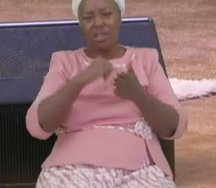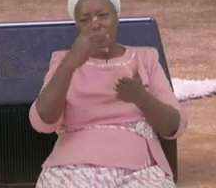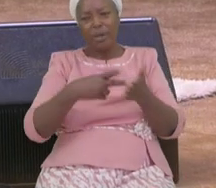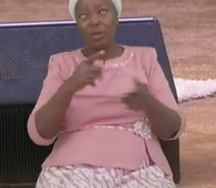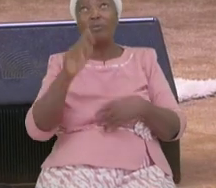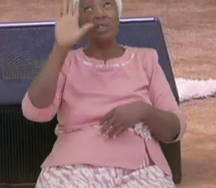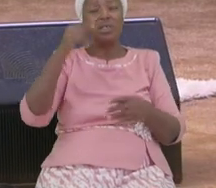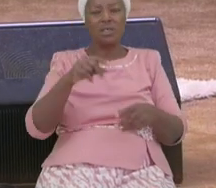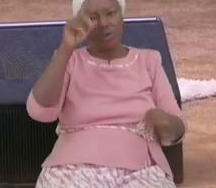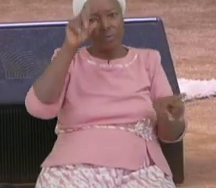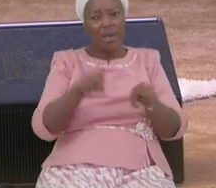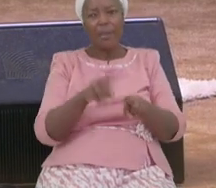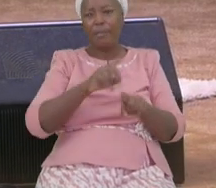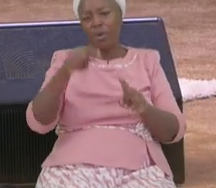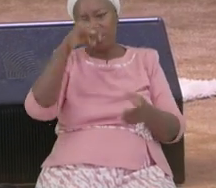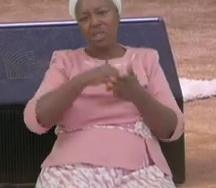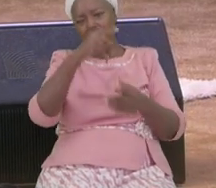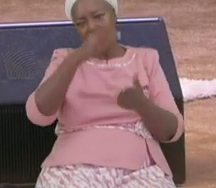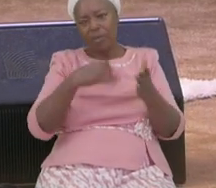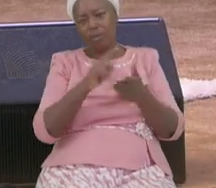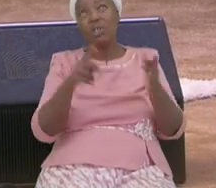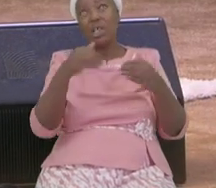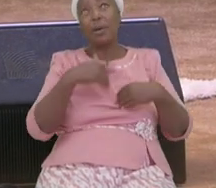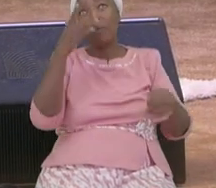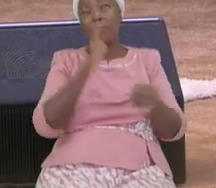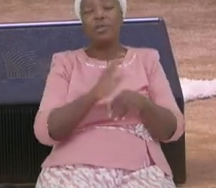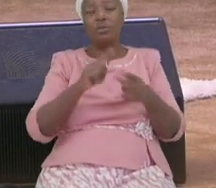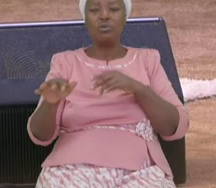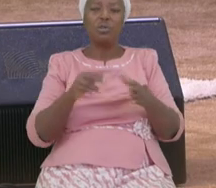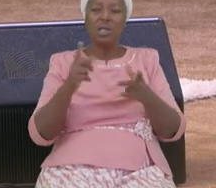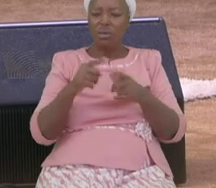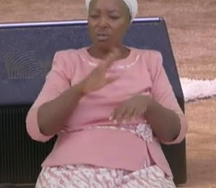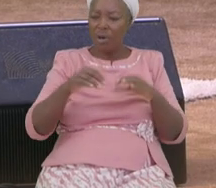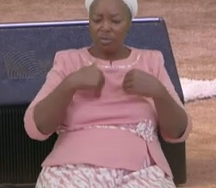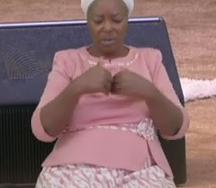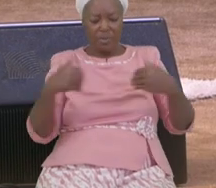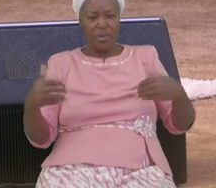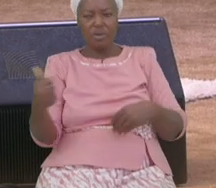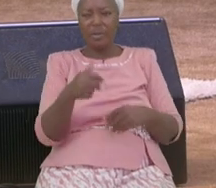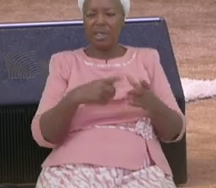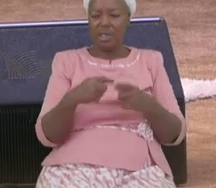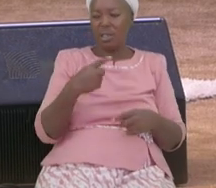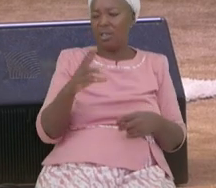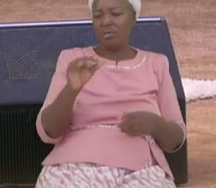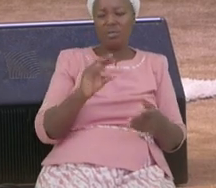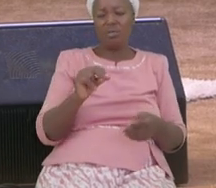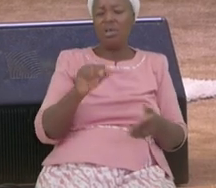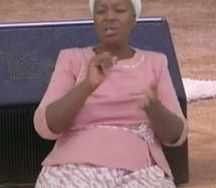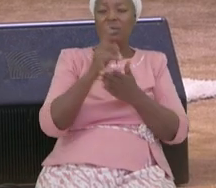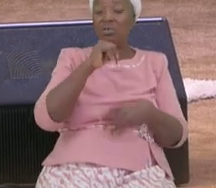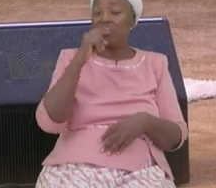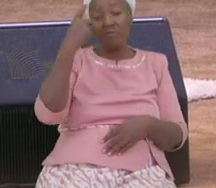he has said he will do. So you don't have to, you know, go apart and say, no, that one is not for me. When